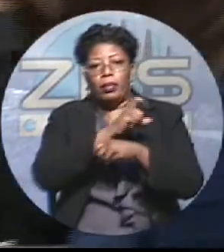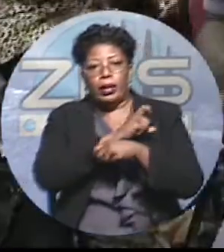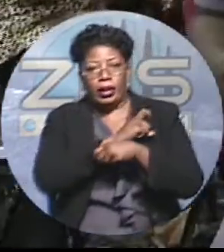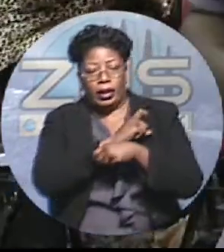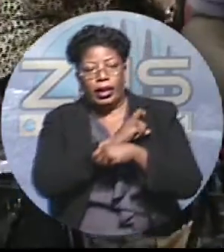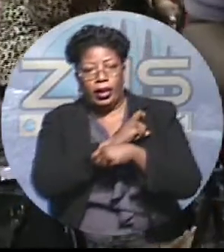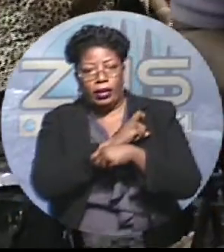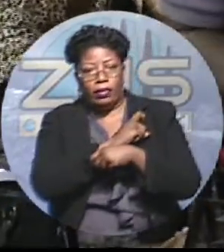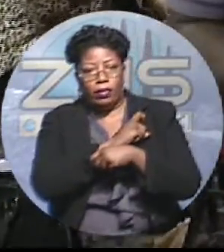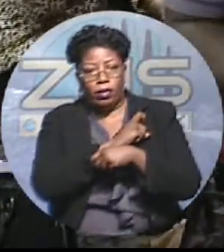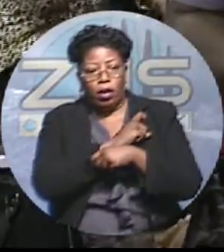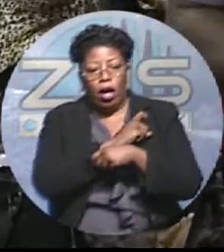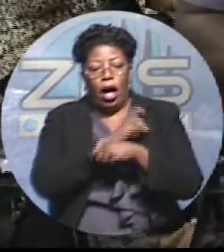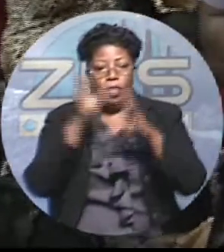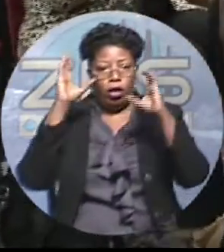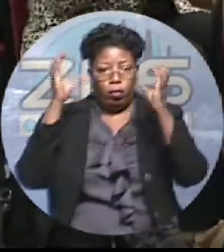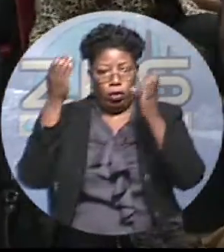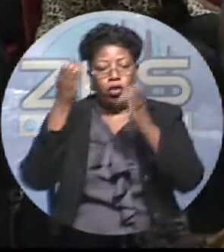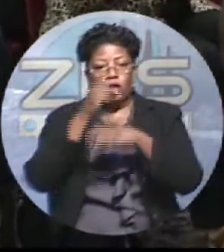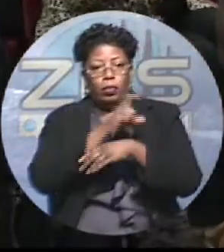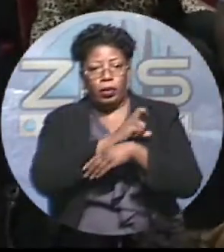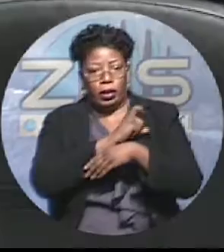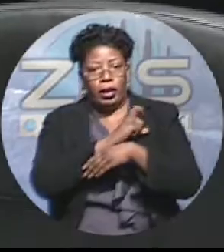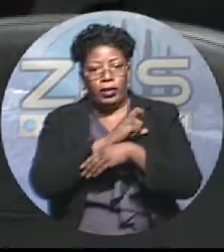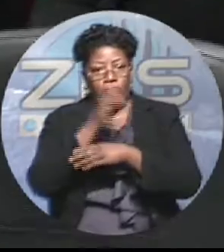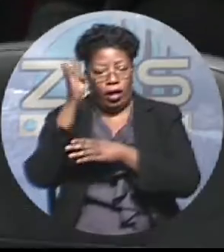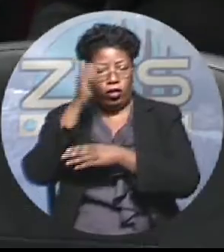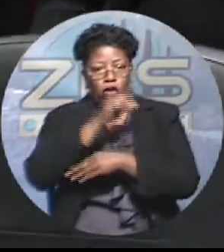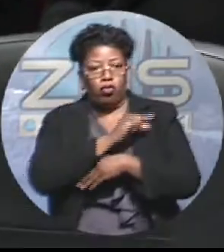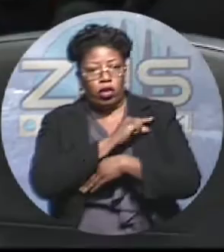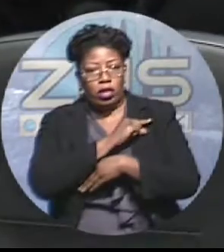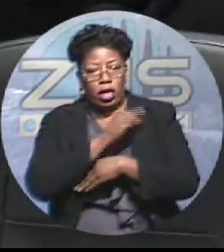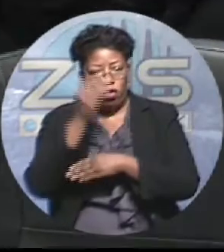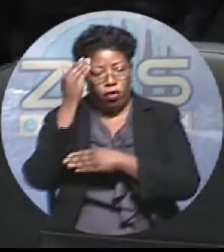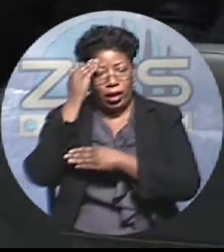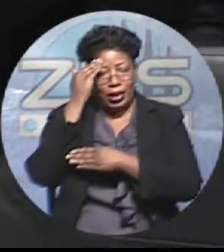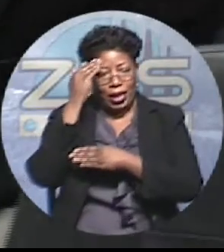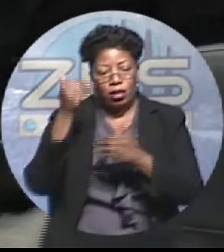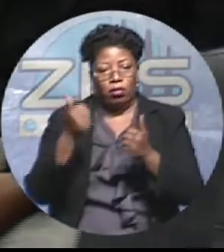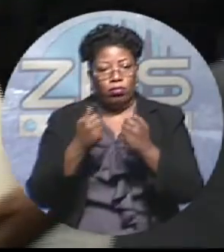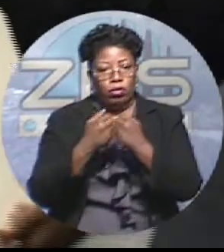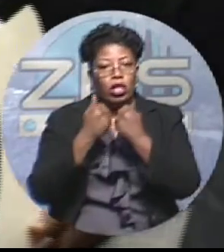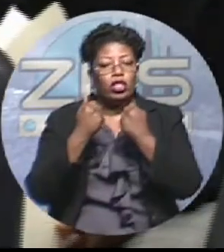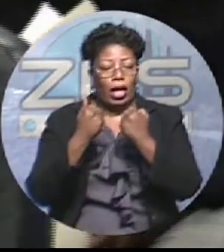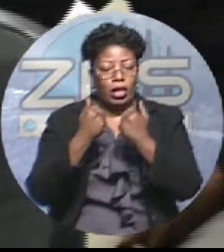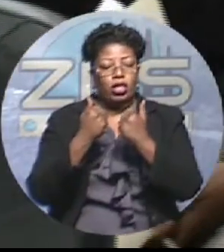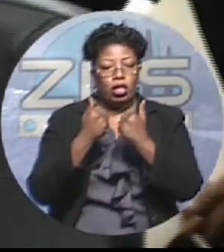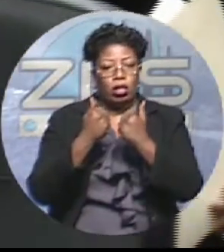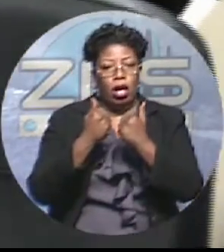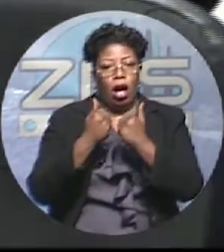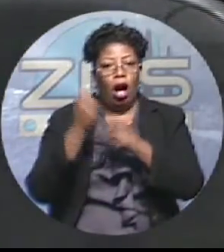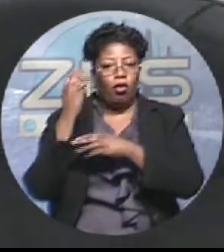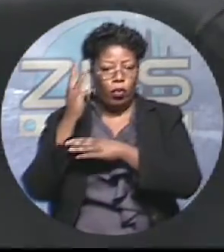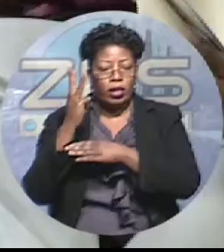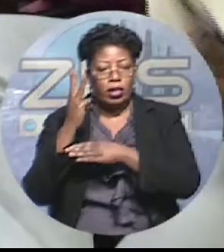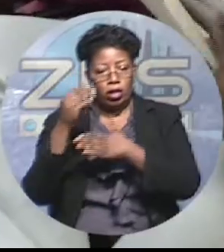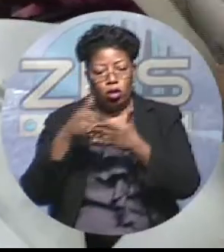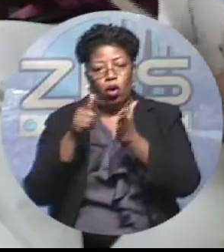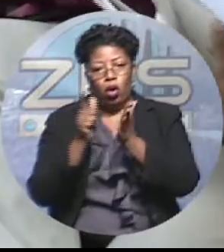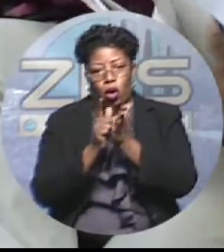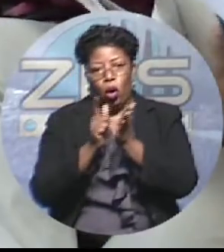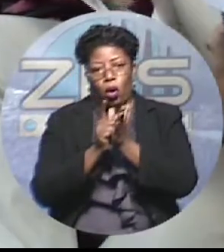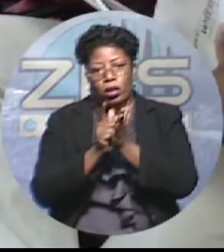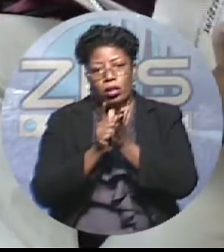police force. Commissioner of Police Ellison Greenslade recognizes the challenges facing witnesses and says recent laws allowing them